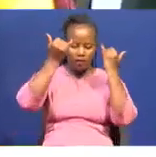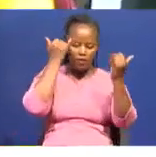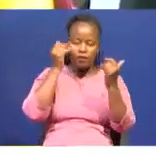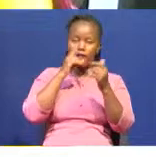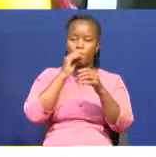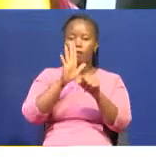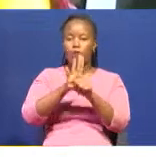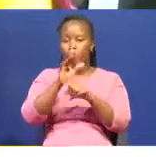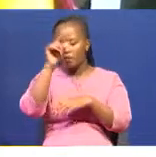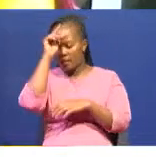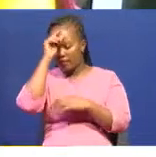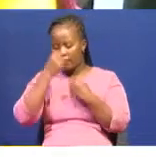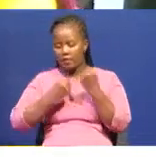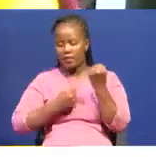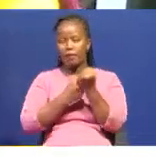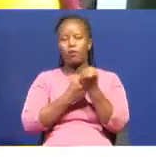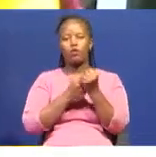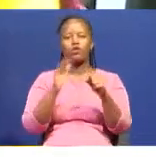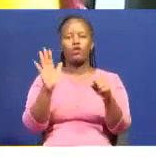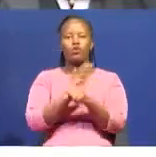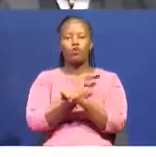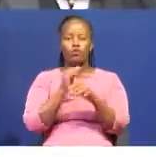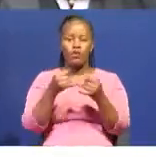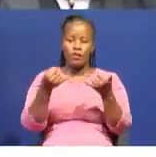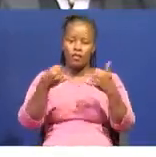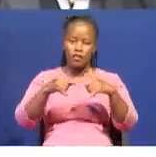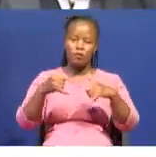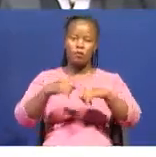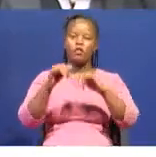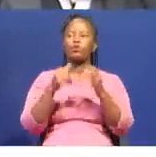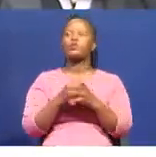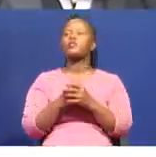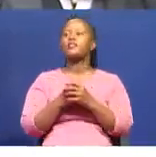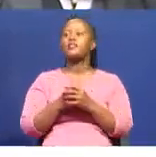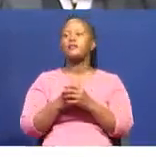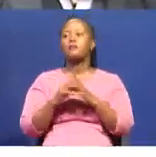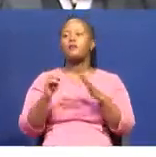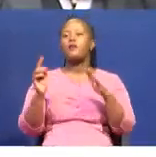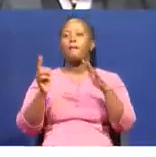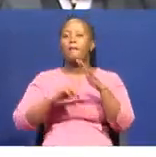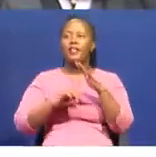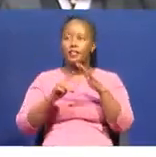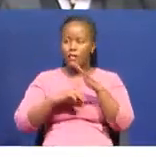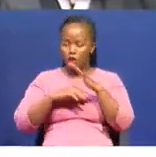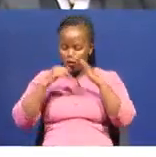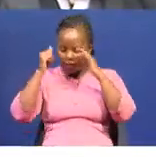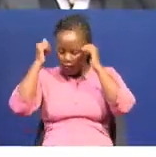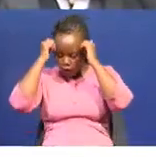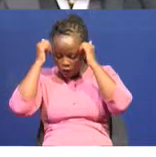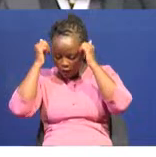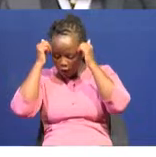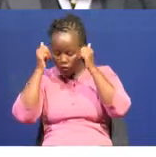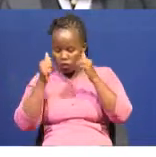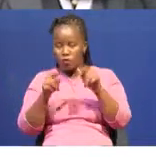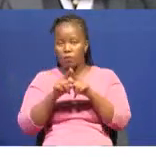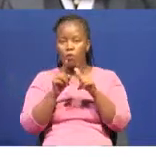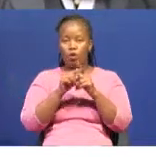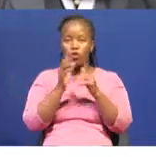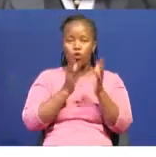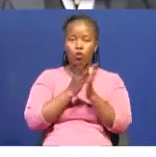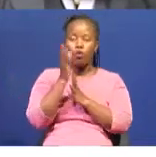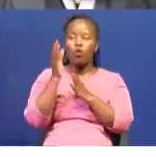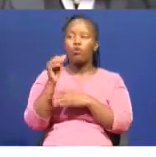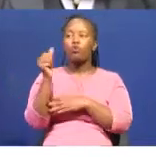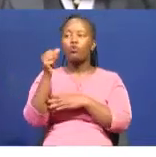to drive such innovations to full implementation. Our Ministry of Education, through State Department